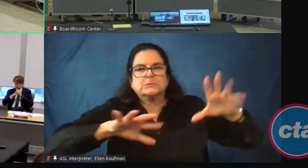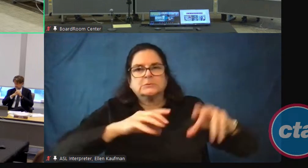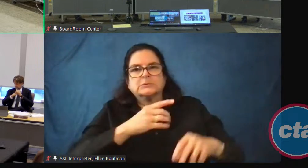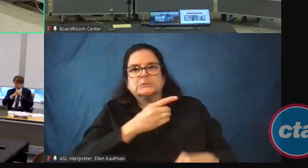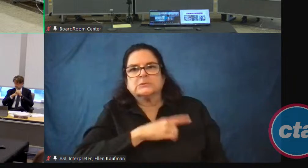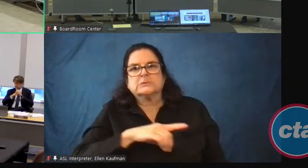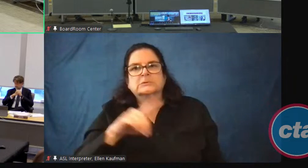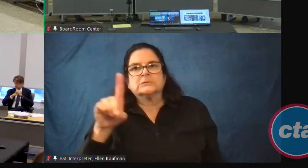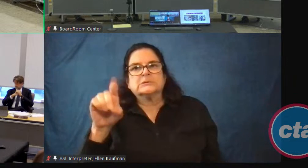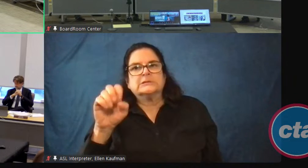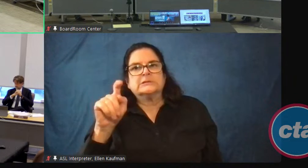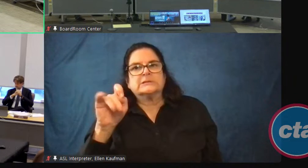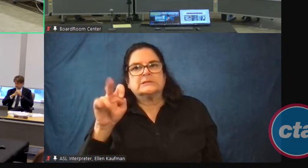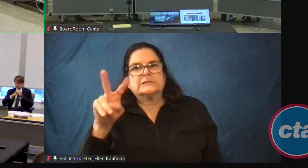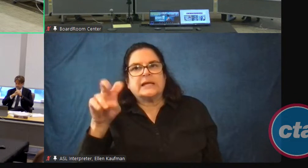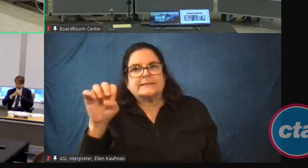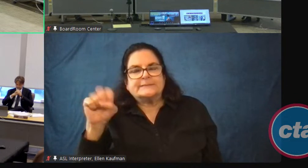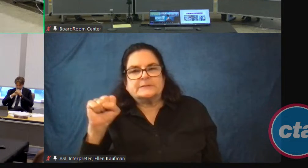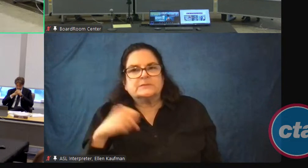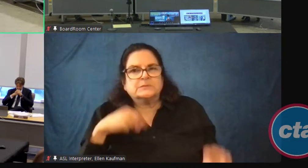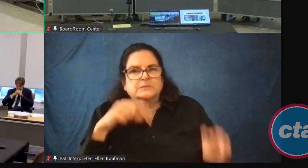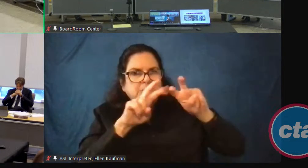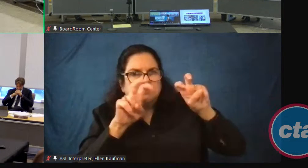dedicated to CTA-related crime.